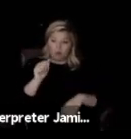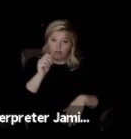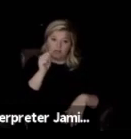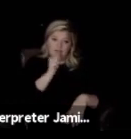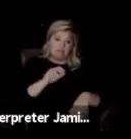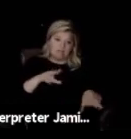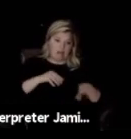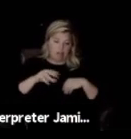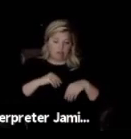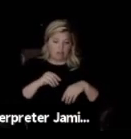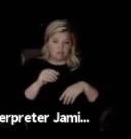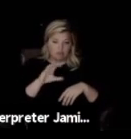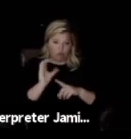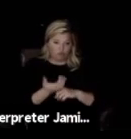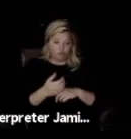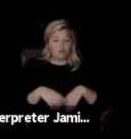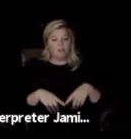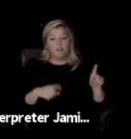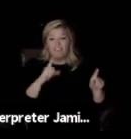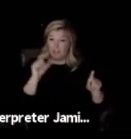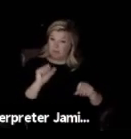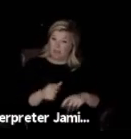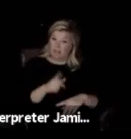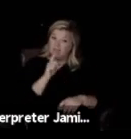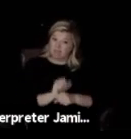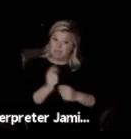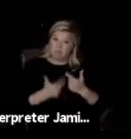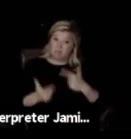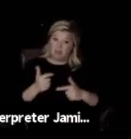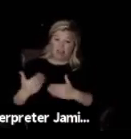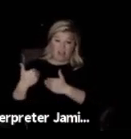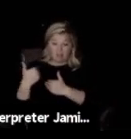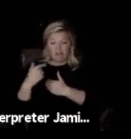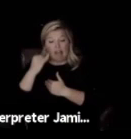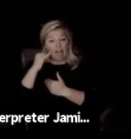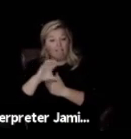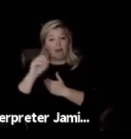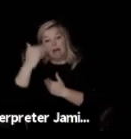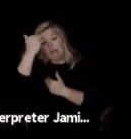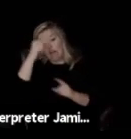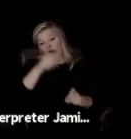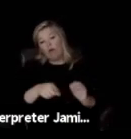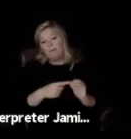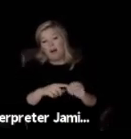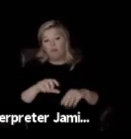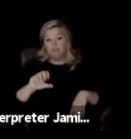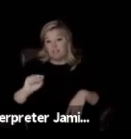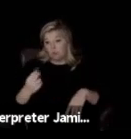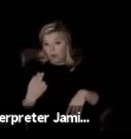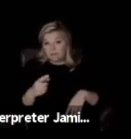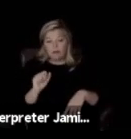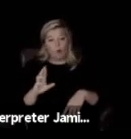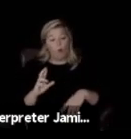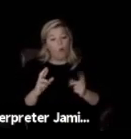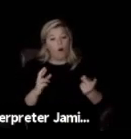makes it worse. There can be a significant liability for the company if they somehow knew about it or should have known about it and